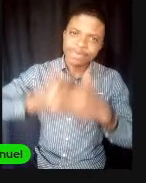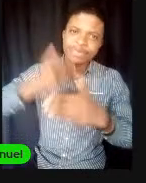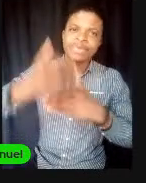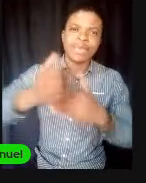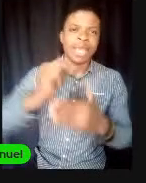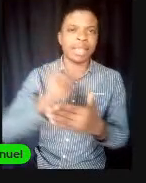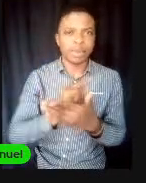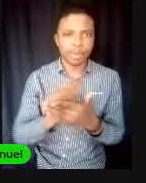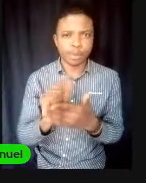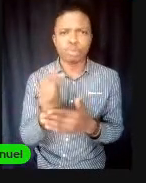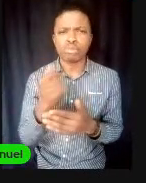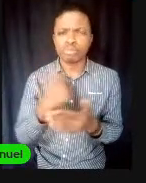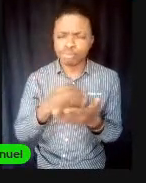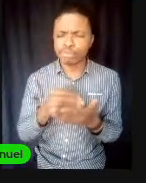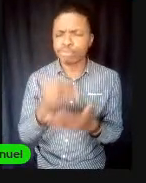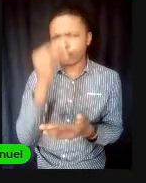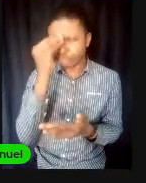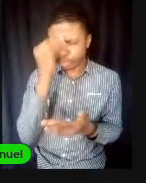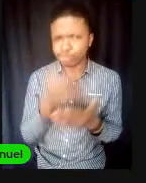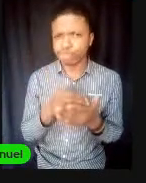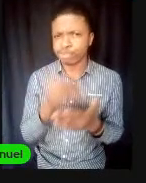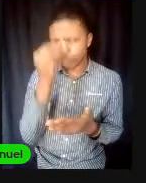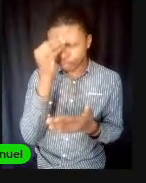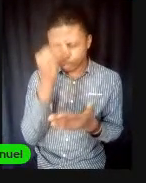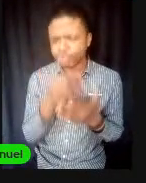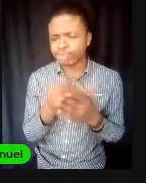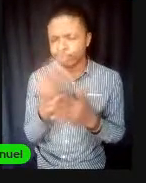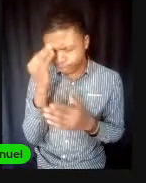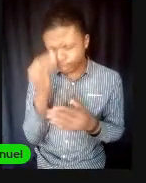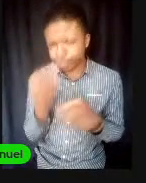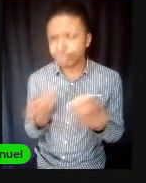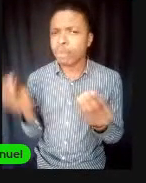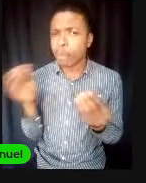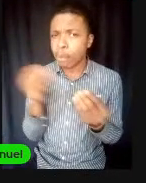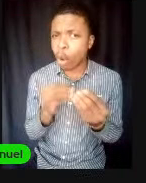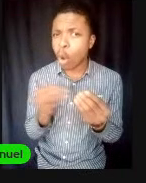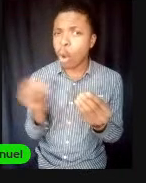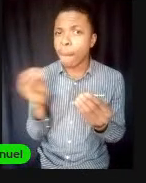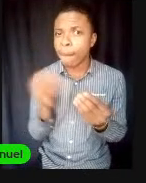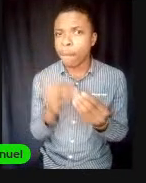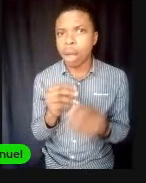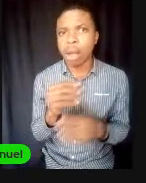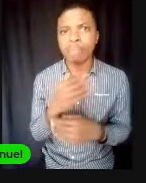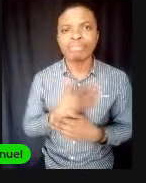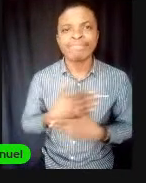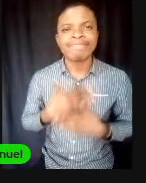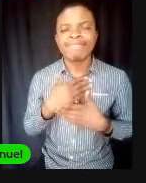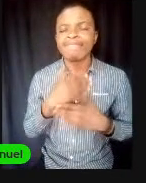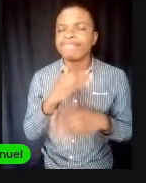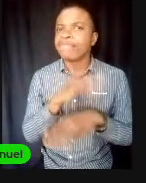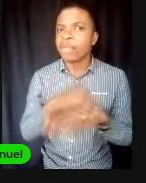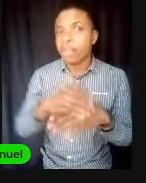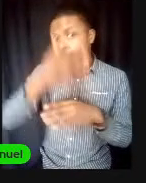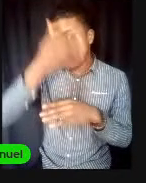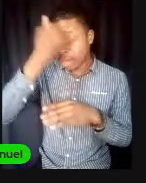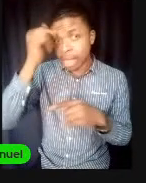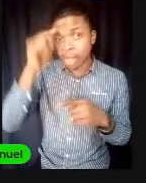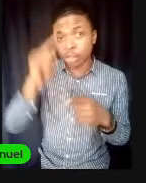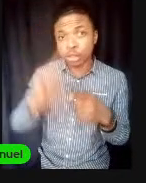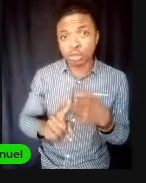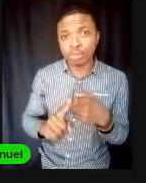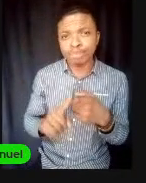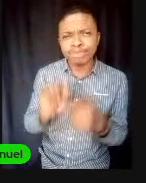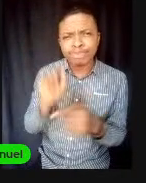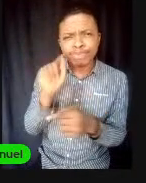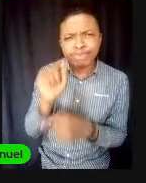Okay, you'll be seeing more of me. And yes, don't forget to subscribe to our channel. Don't forget to subscribe to our channel, because